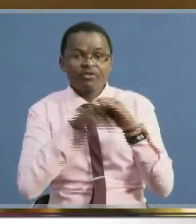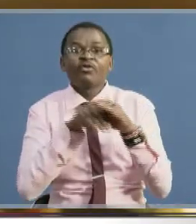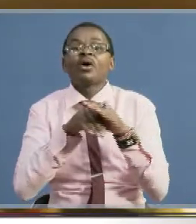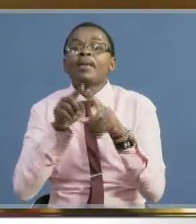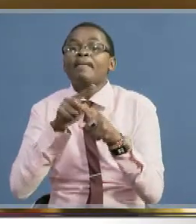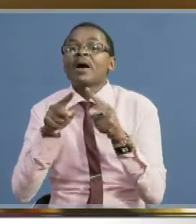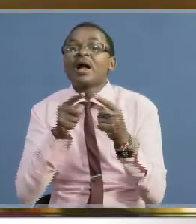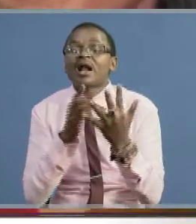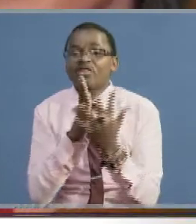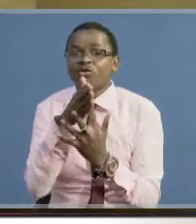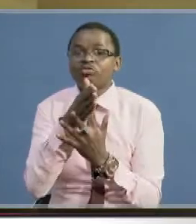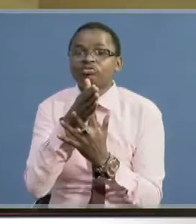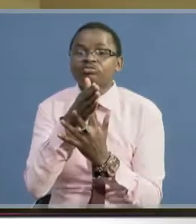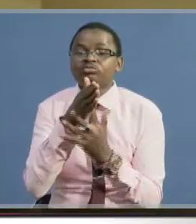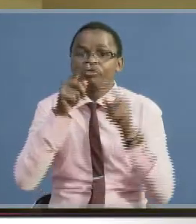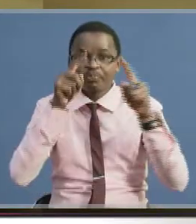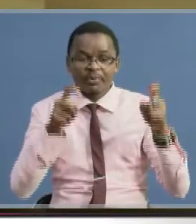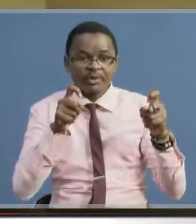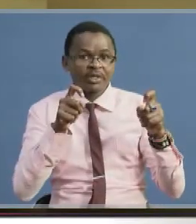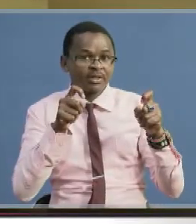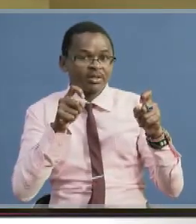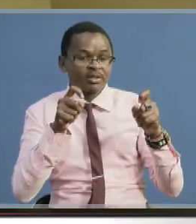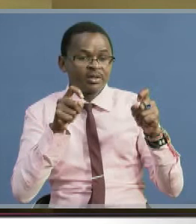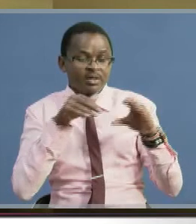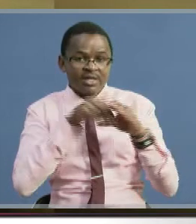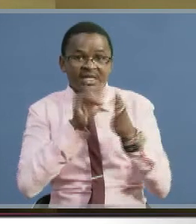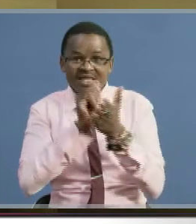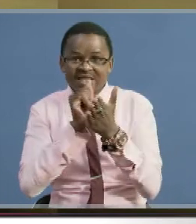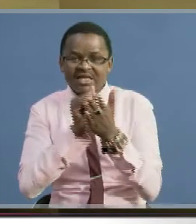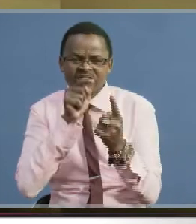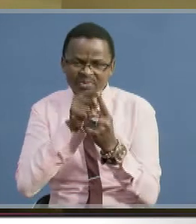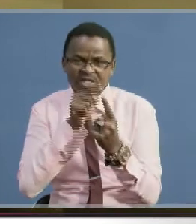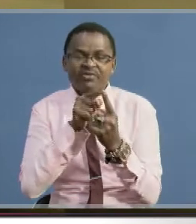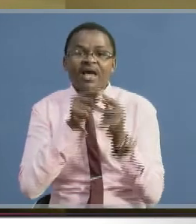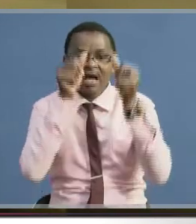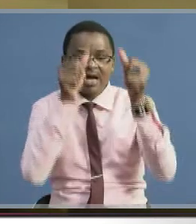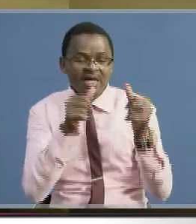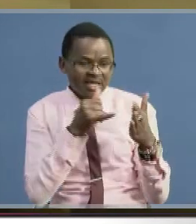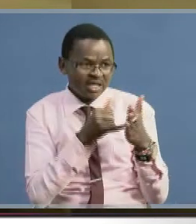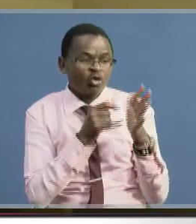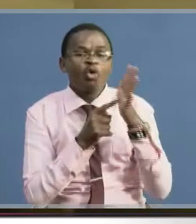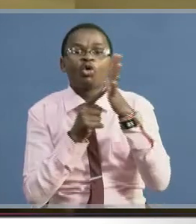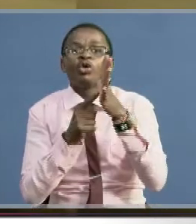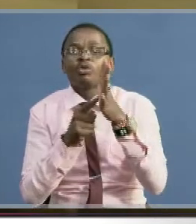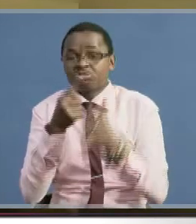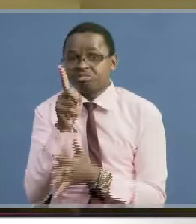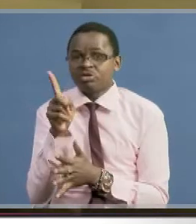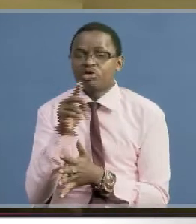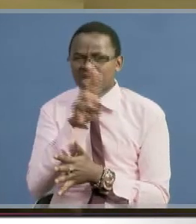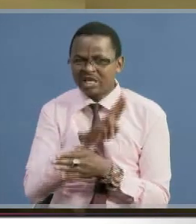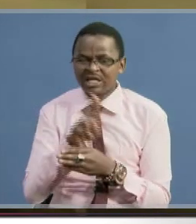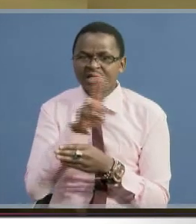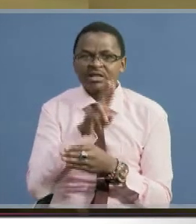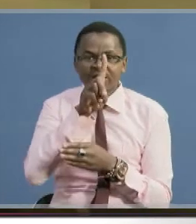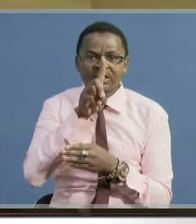smartphone, but through an Instagram picture of the actress in that particular advertisement, it was revealed that Huawei actually used